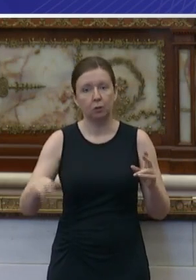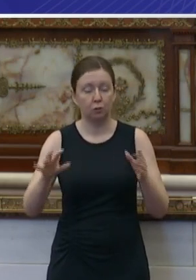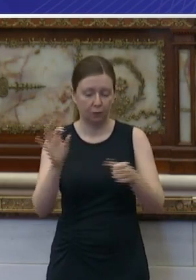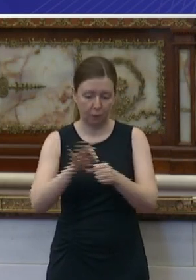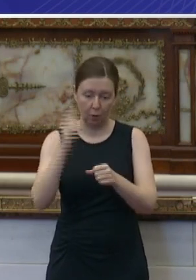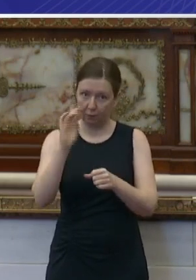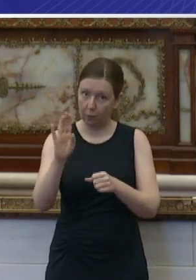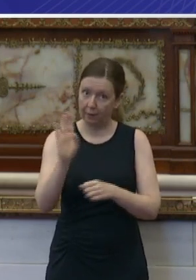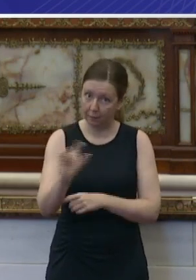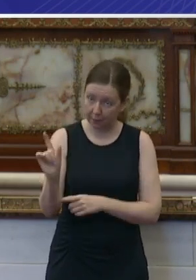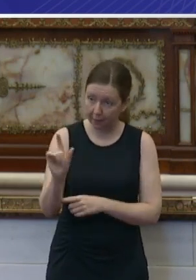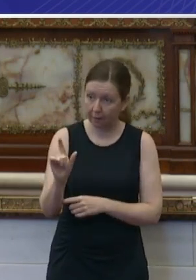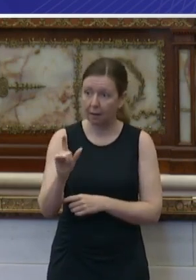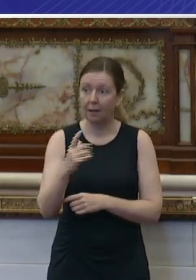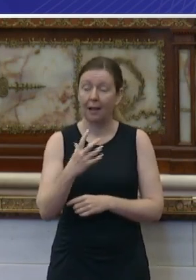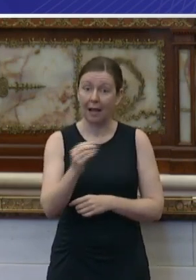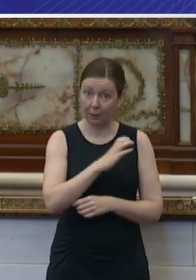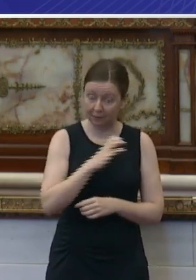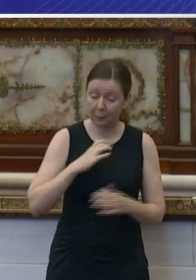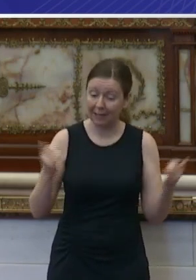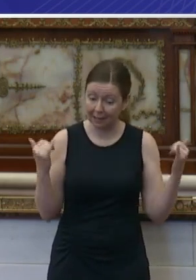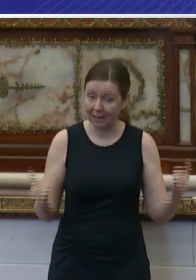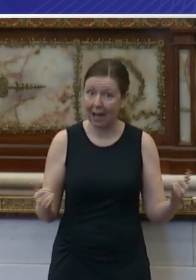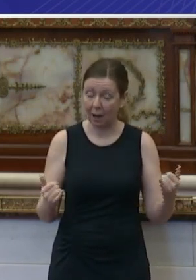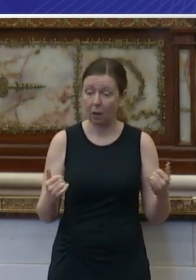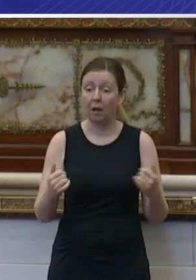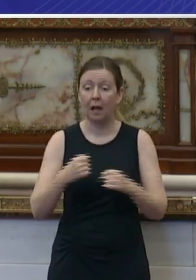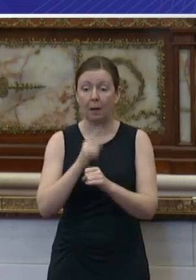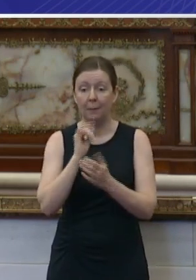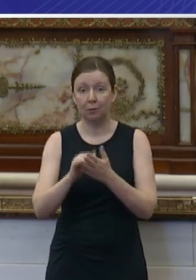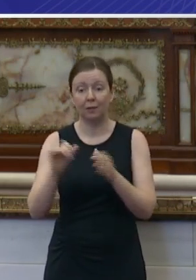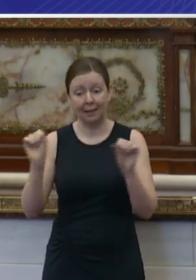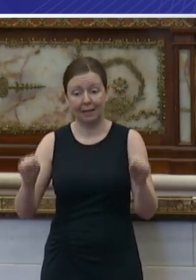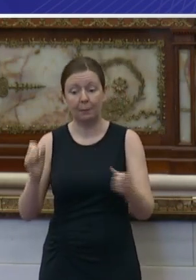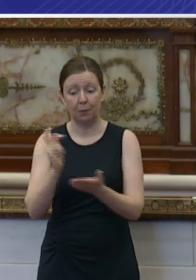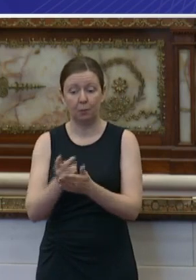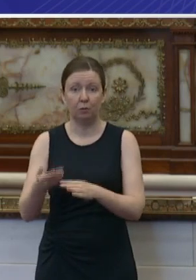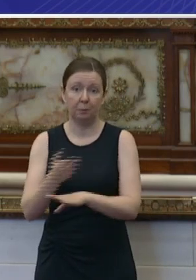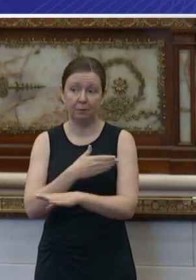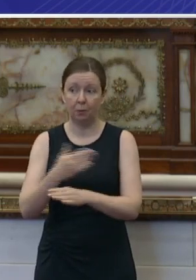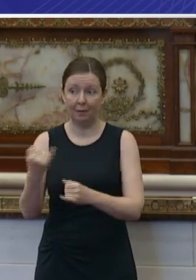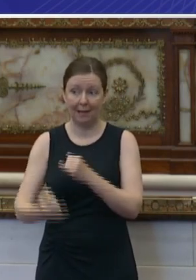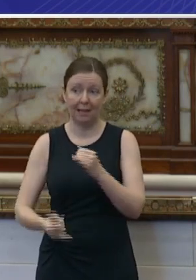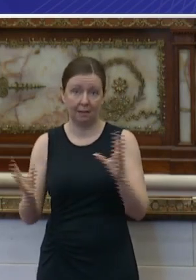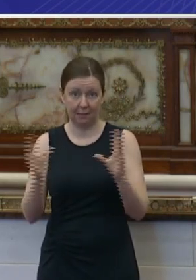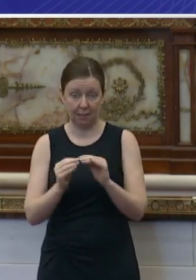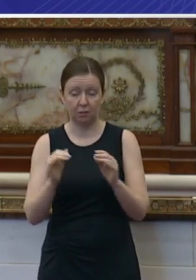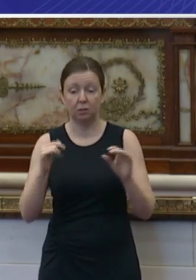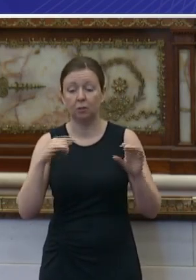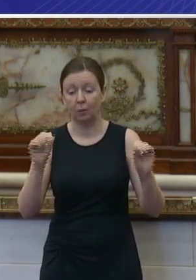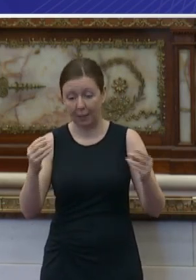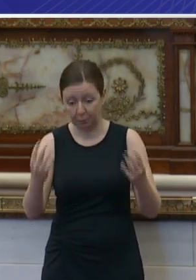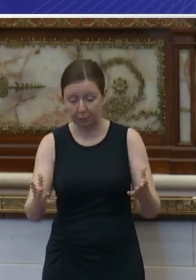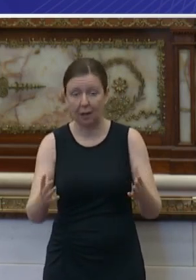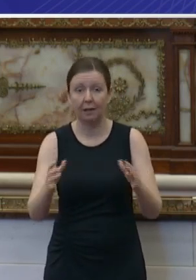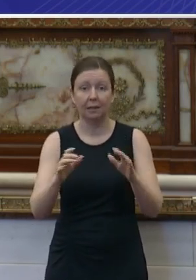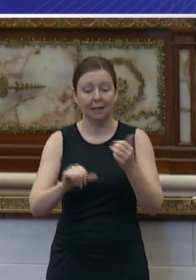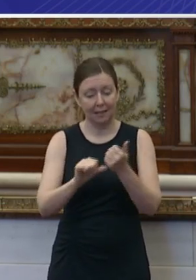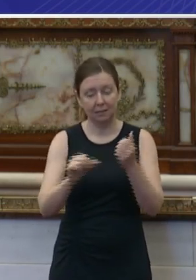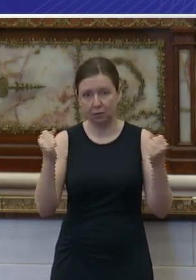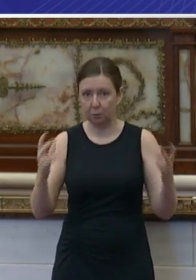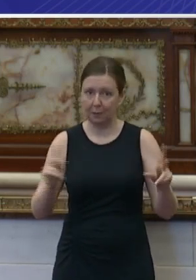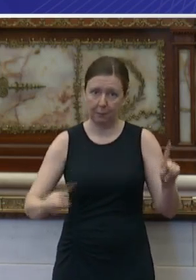this bill out of committee and take steps to make sure it can be approved before the end of this session so it can provide the assistance so